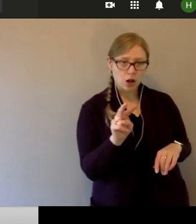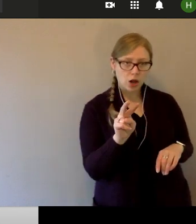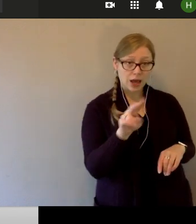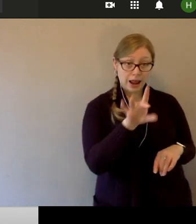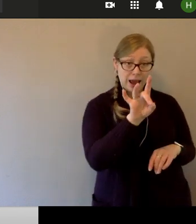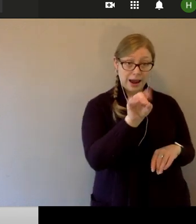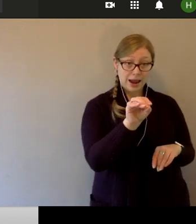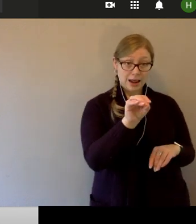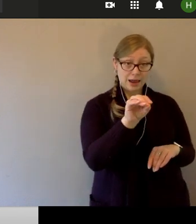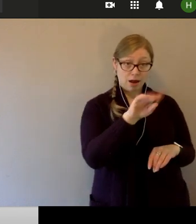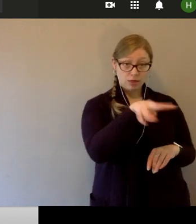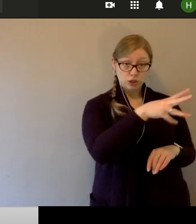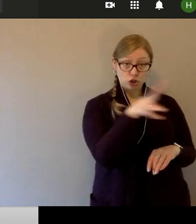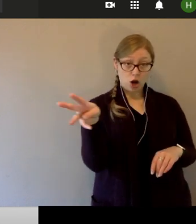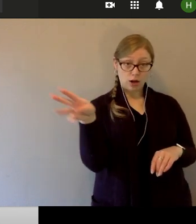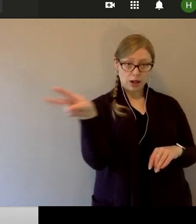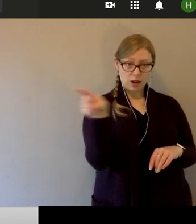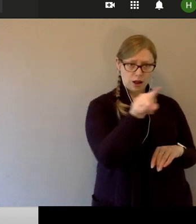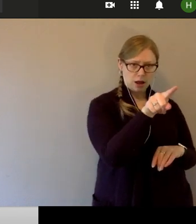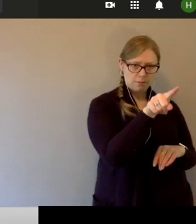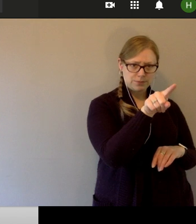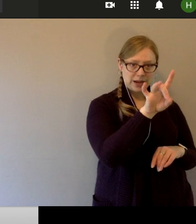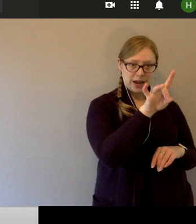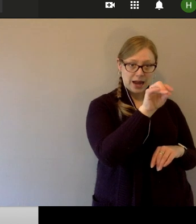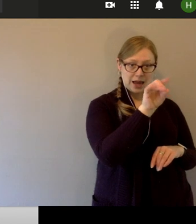we're going to say, okay,